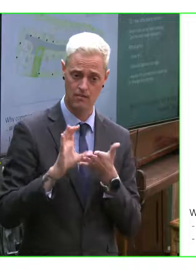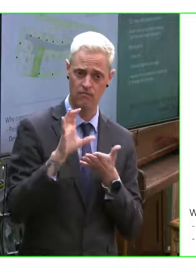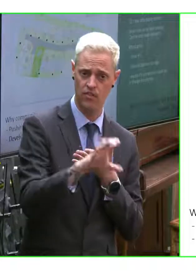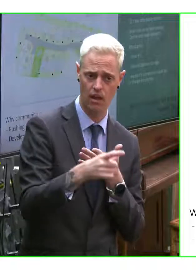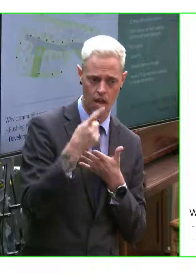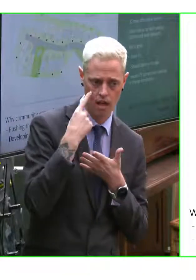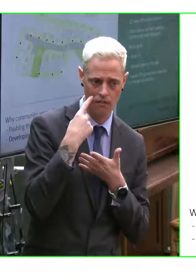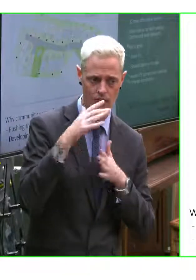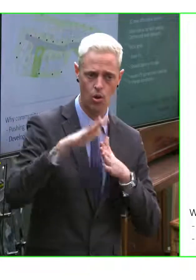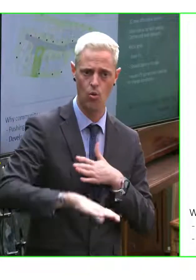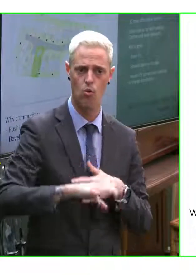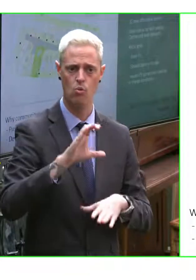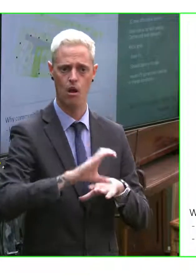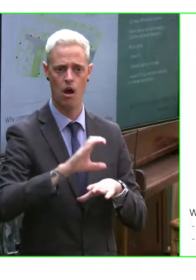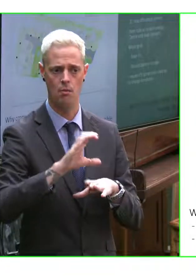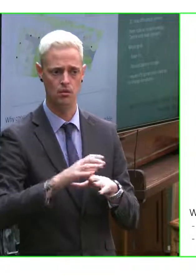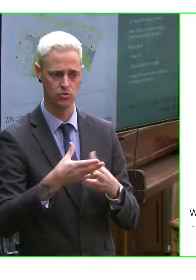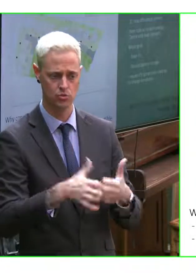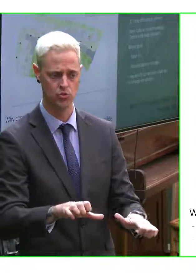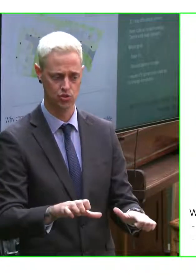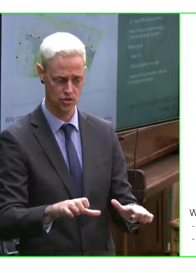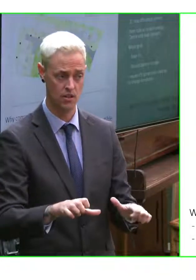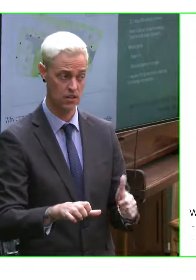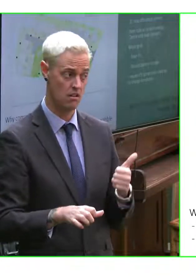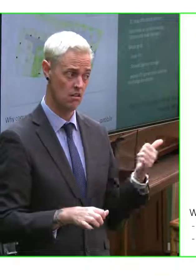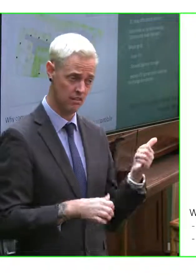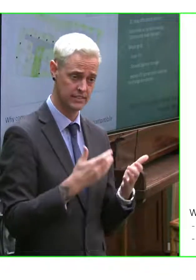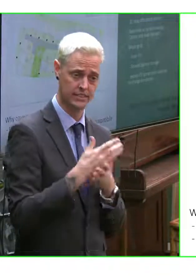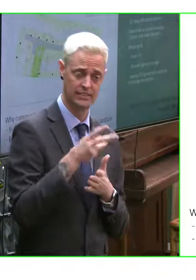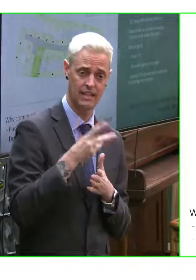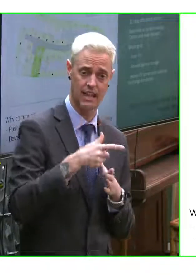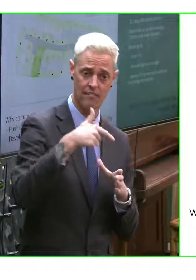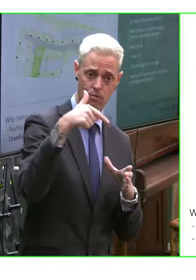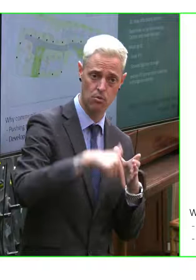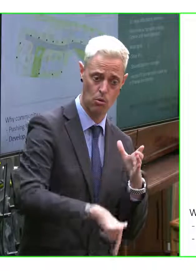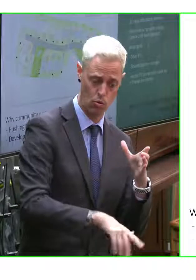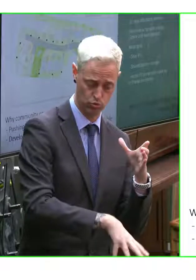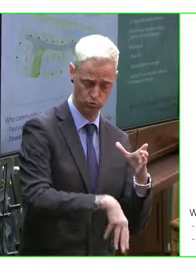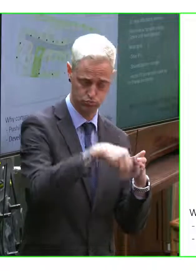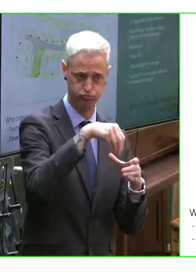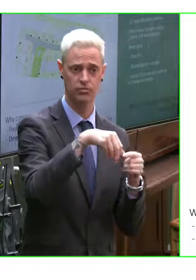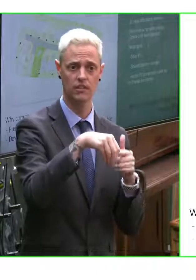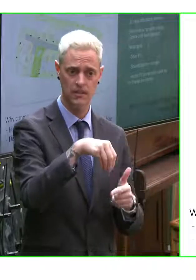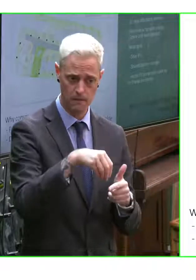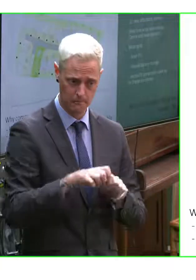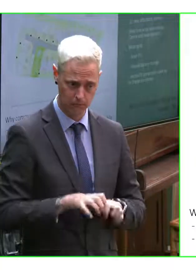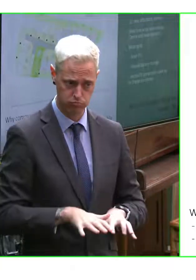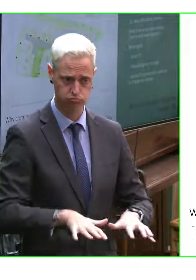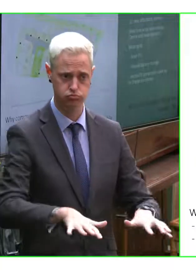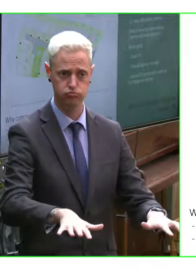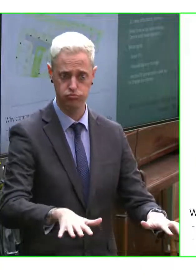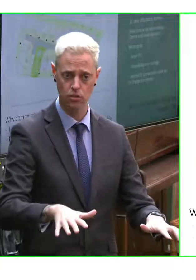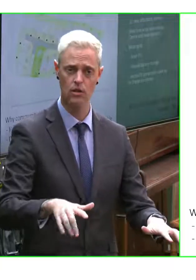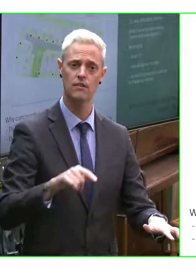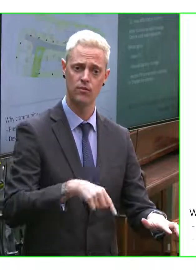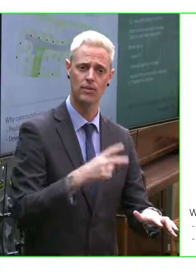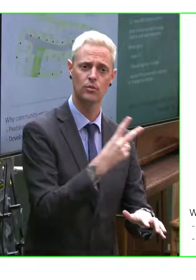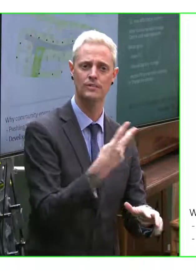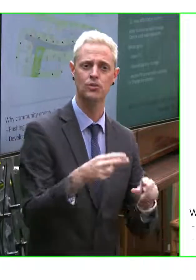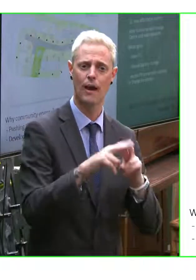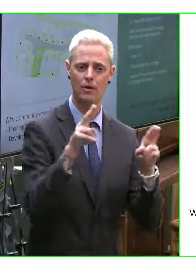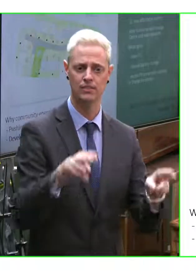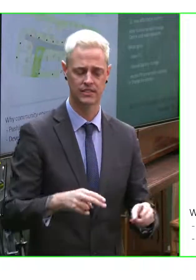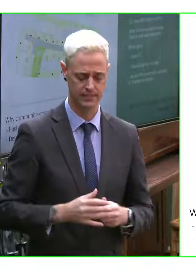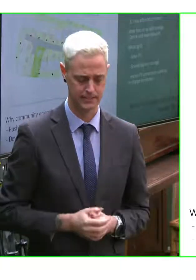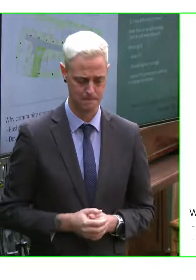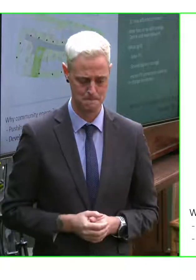solution. And here again, we're looking at ground source boreholes, an energy centre and a heat main for these 22 houses.